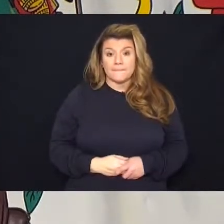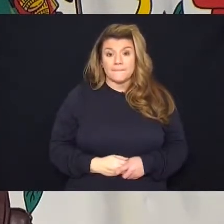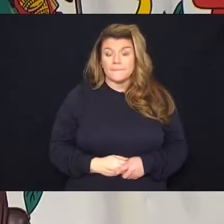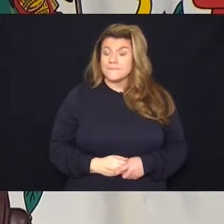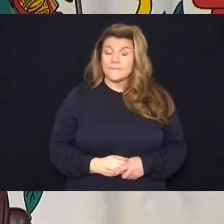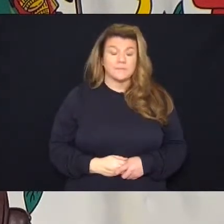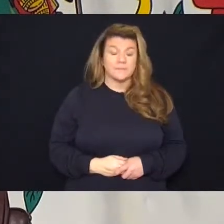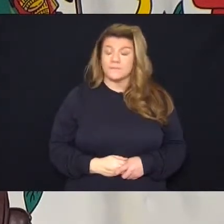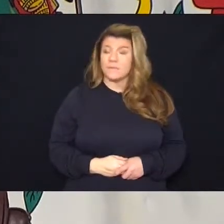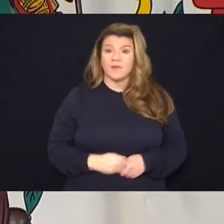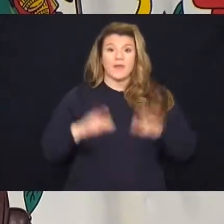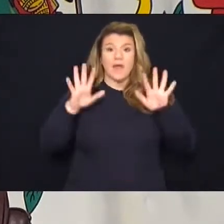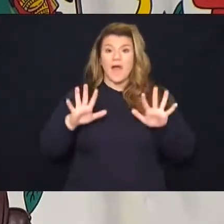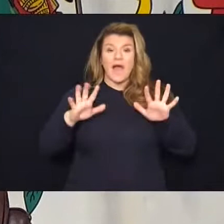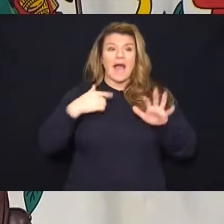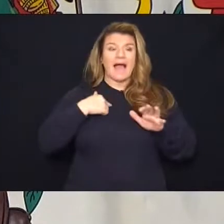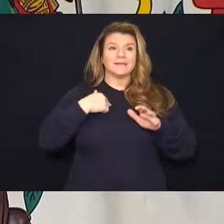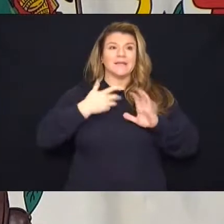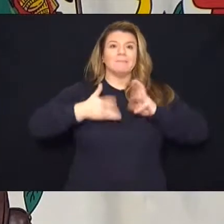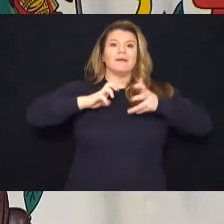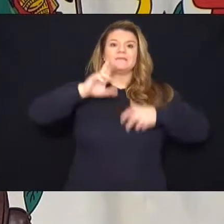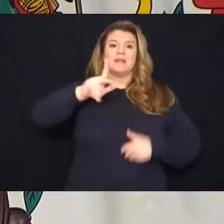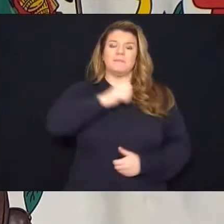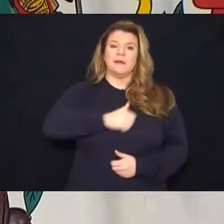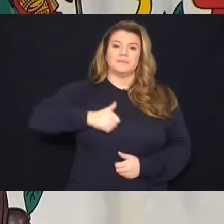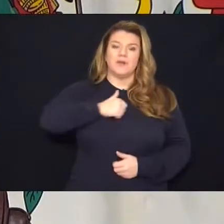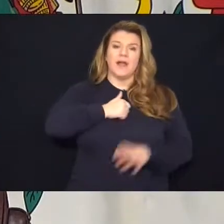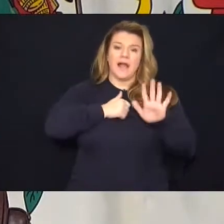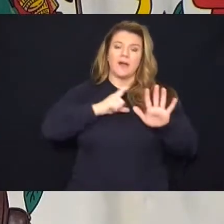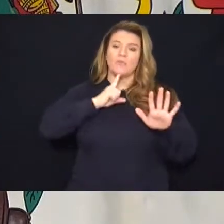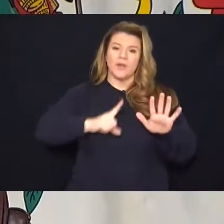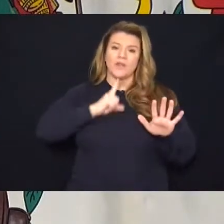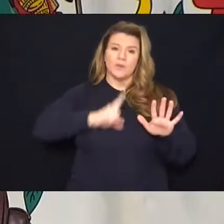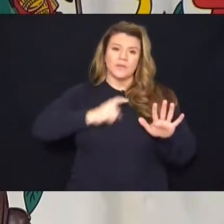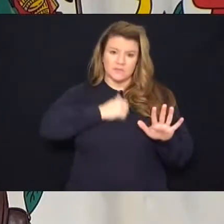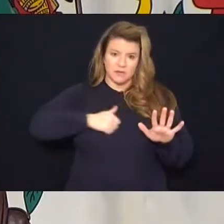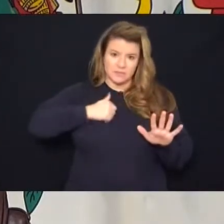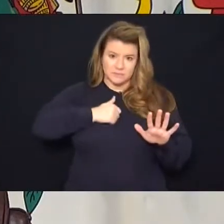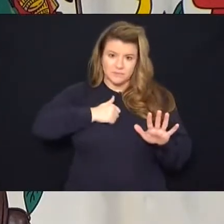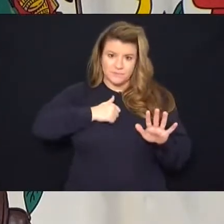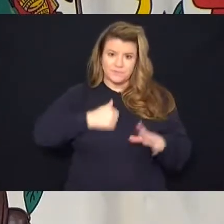Oh gosh, I keep messing this up. I'm sorry. I'm really sorry.